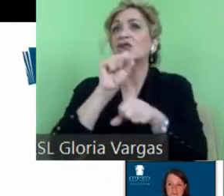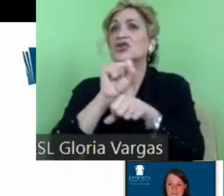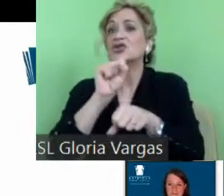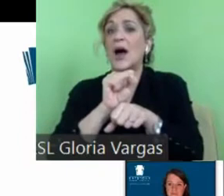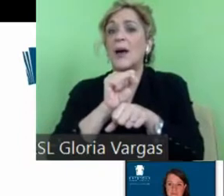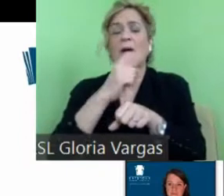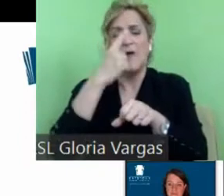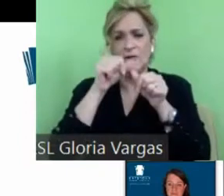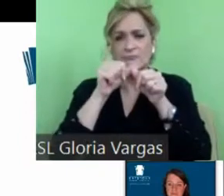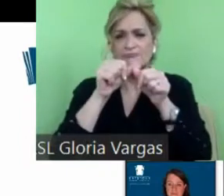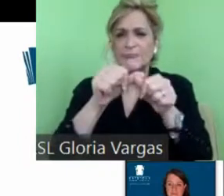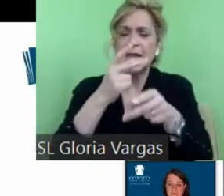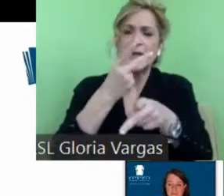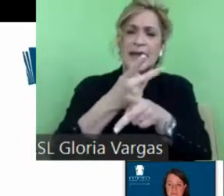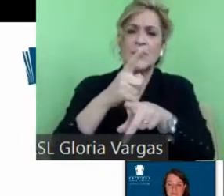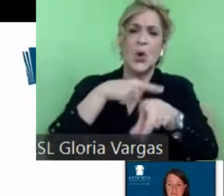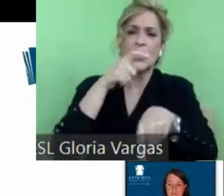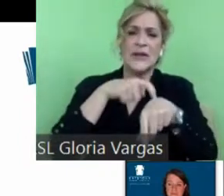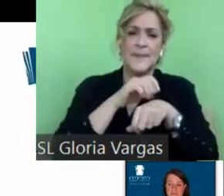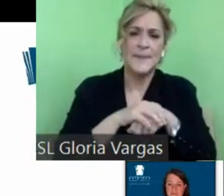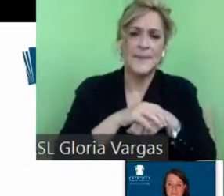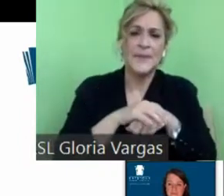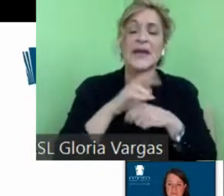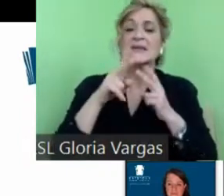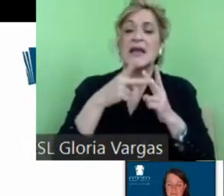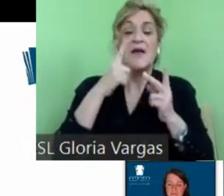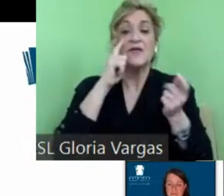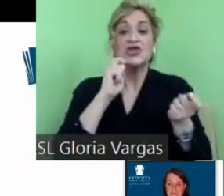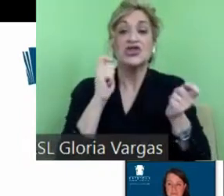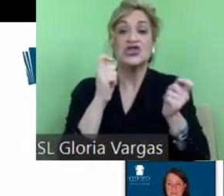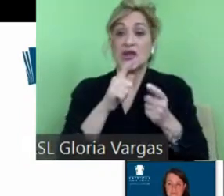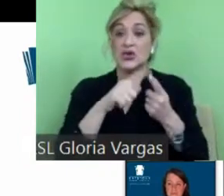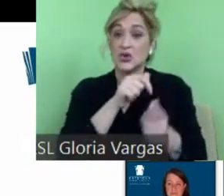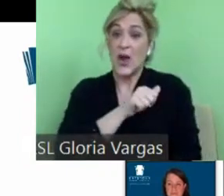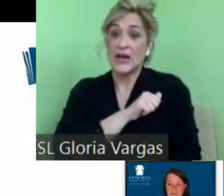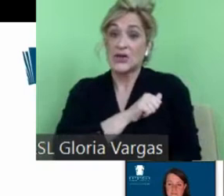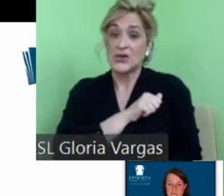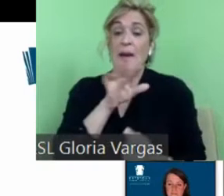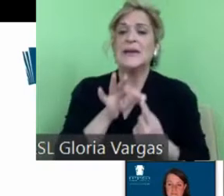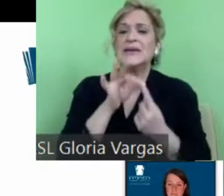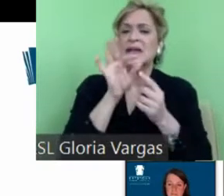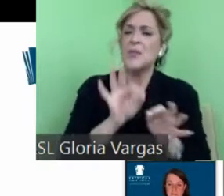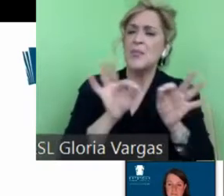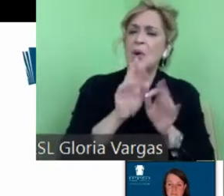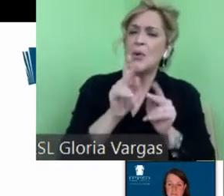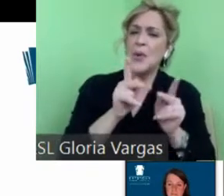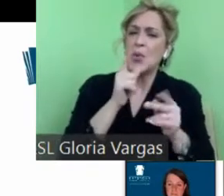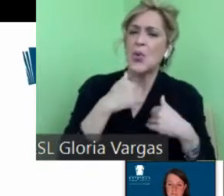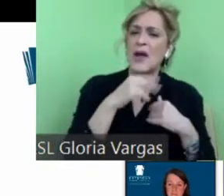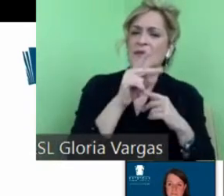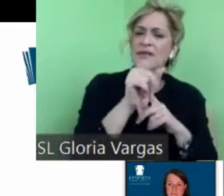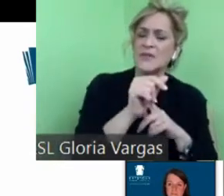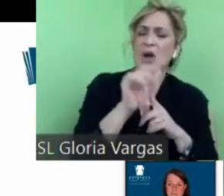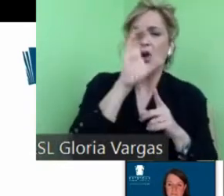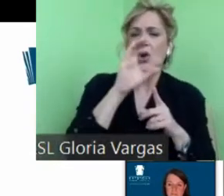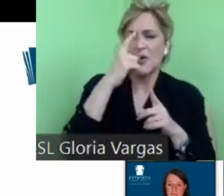longer. And sadly, efforts to change attitudes are particularly important for people with disabilities seeking